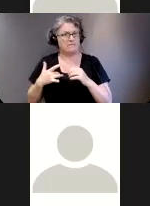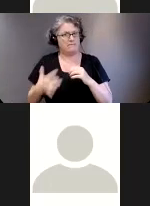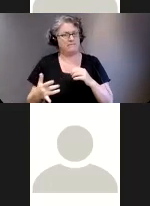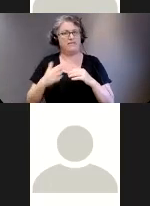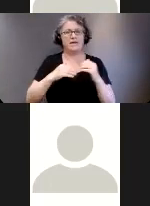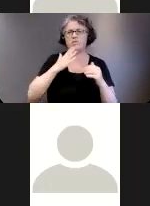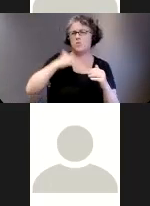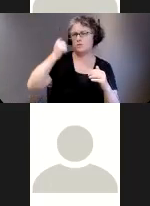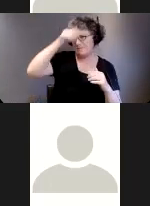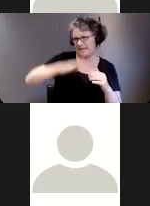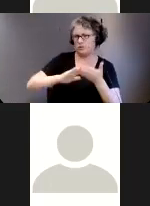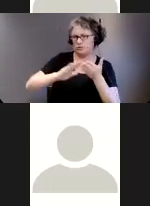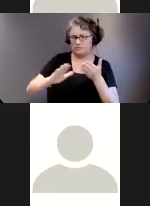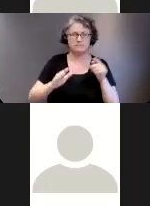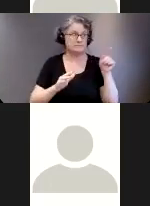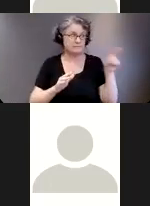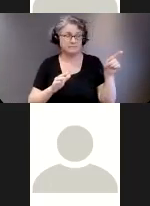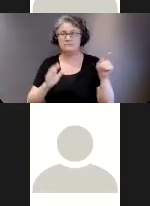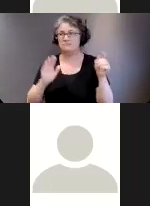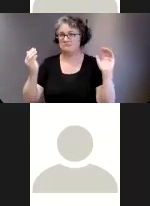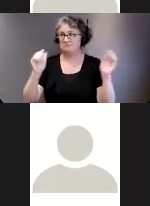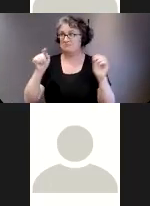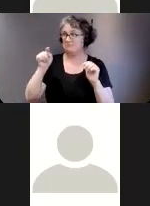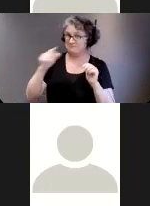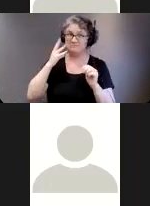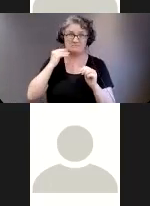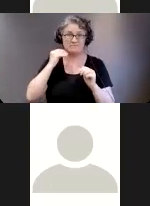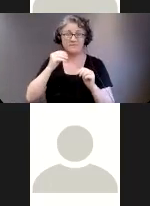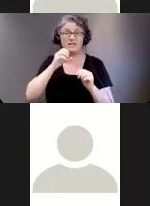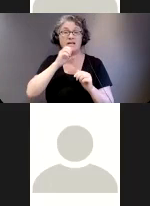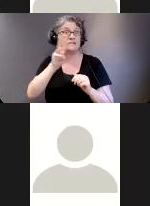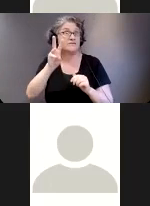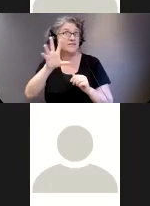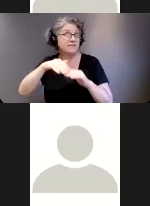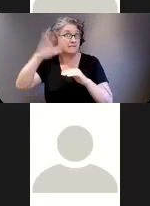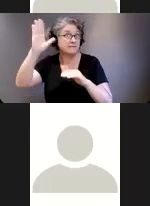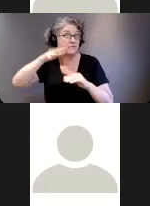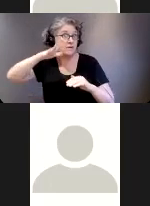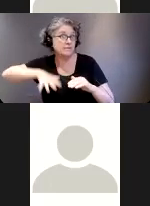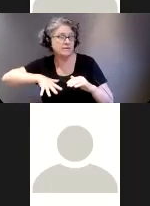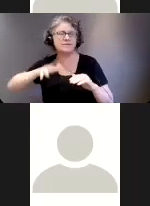by their spouse. Women over 65 of age, everyone's